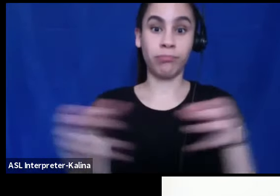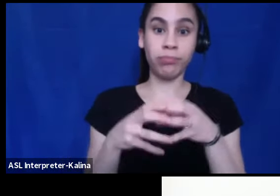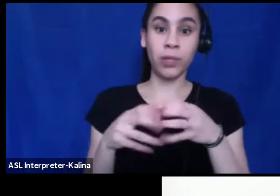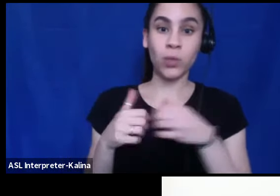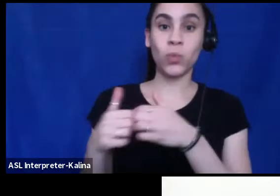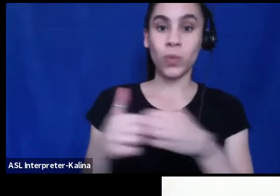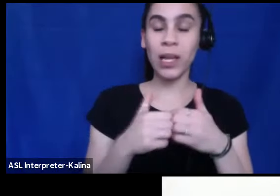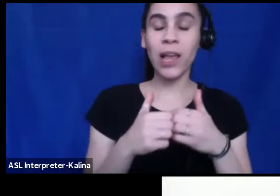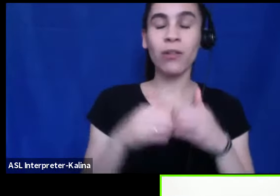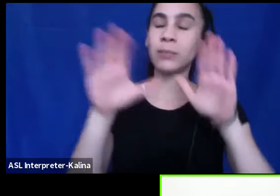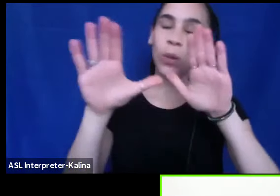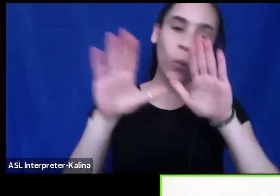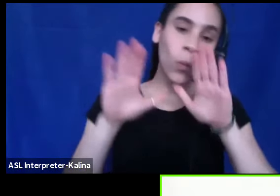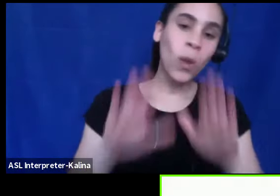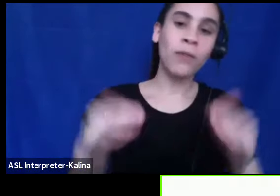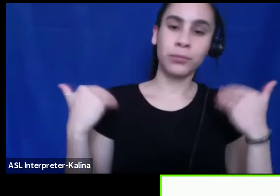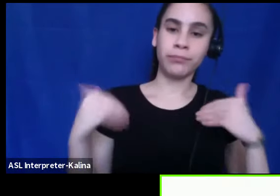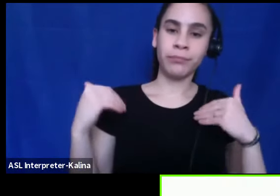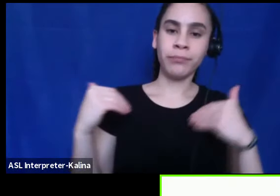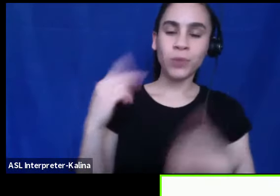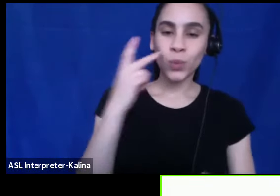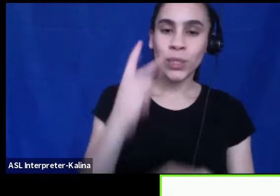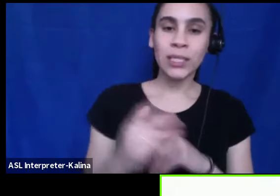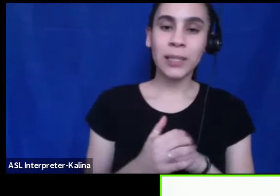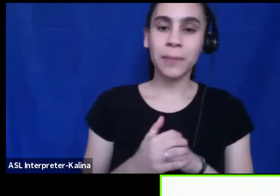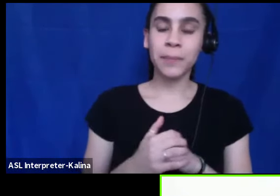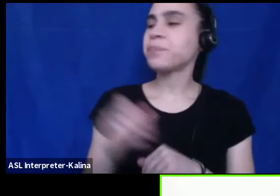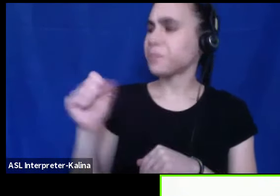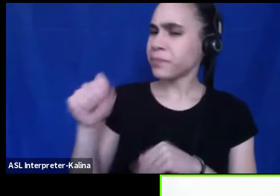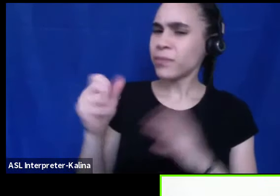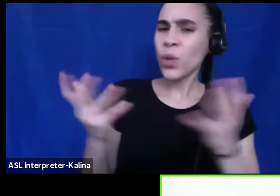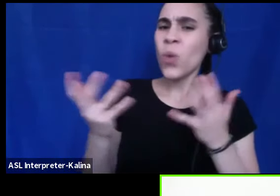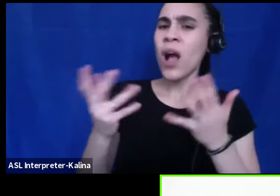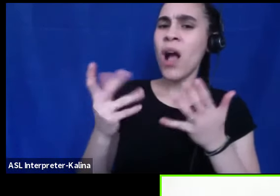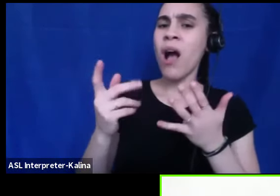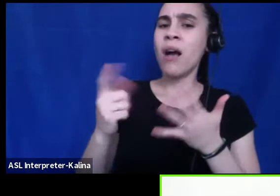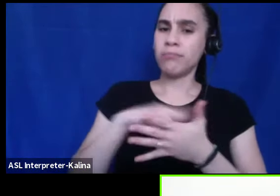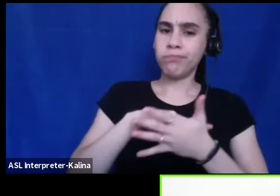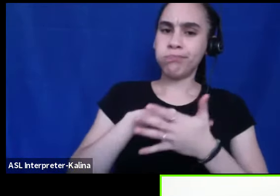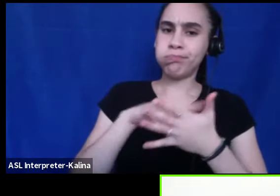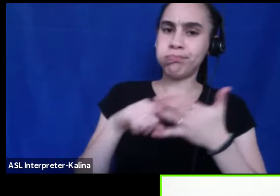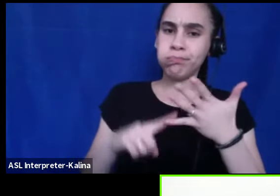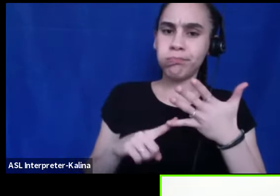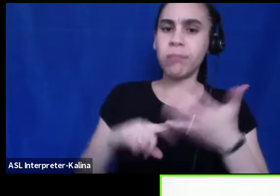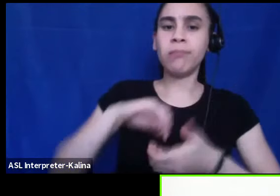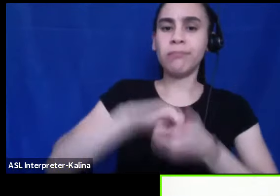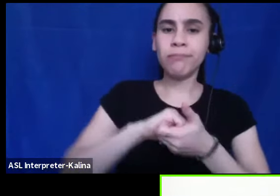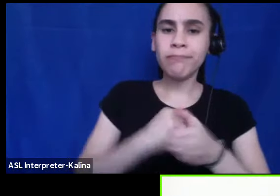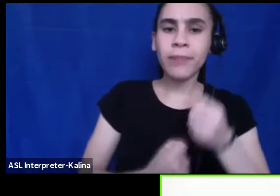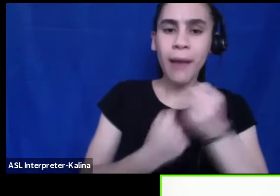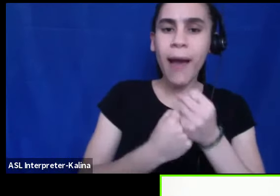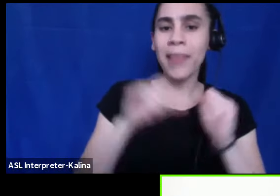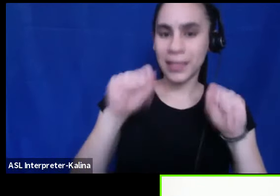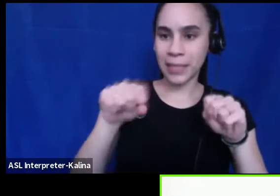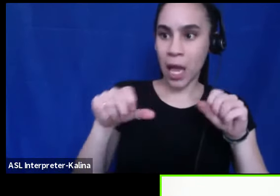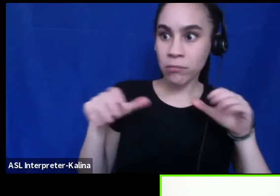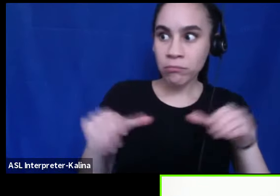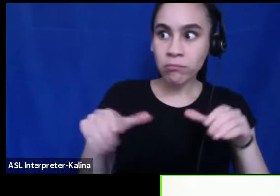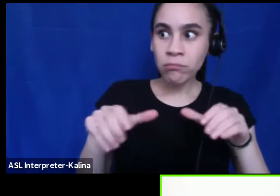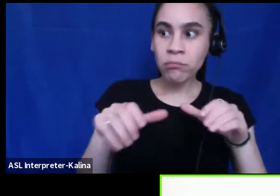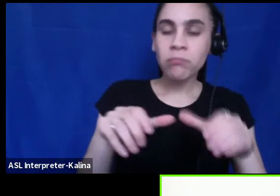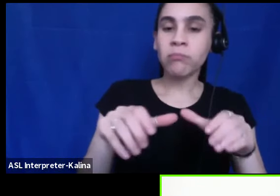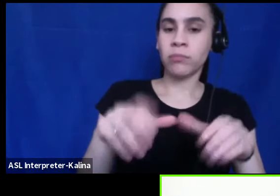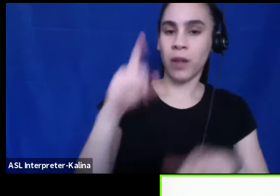see. Yeah. So what are some of the things that allies can really do right now for people with